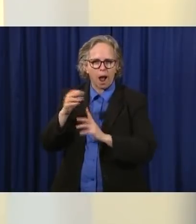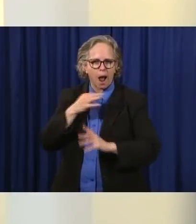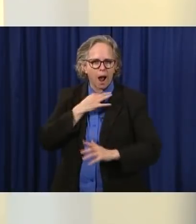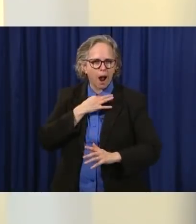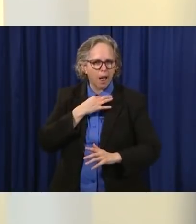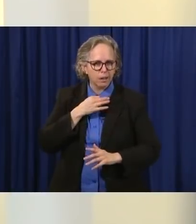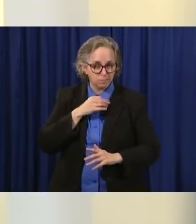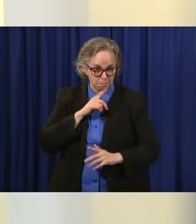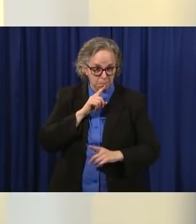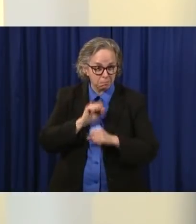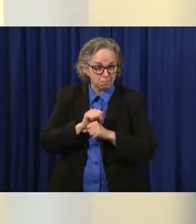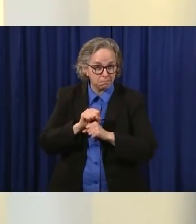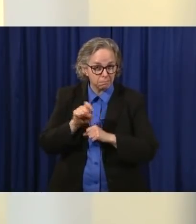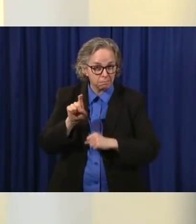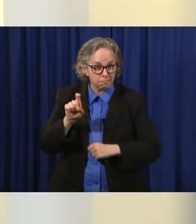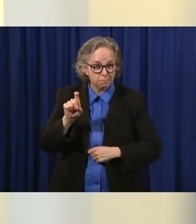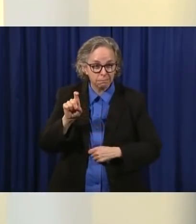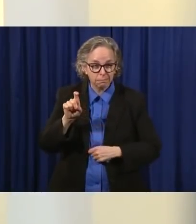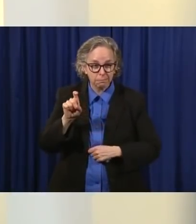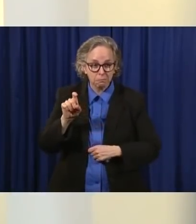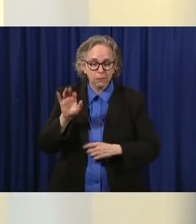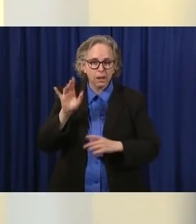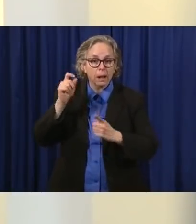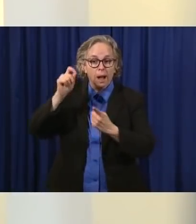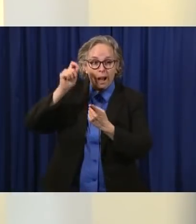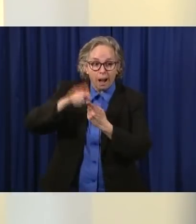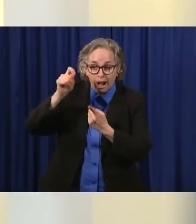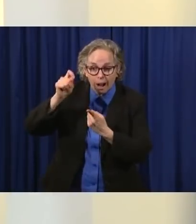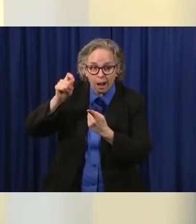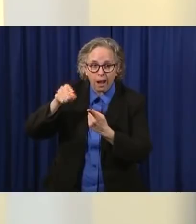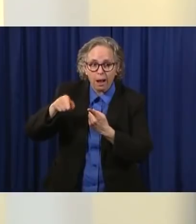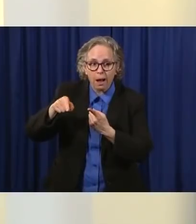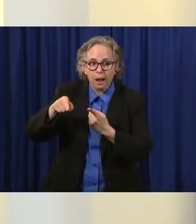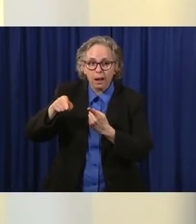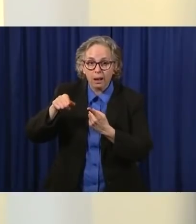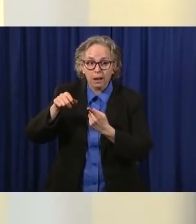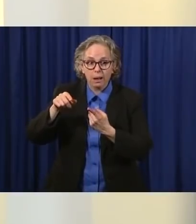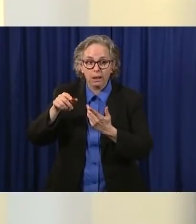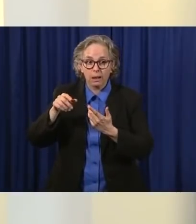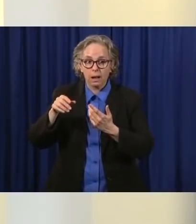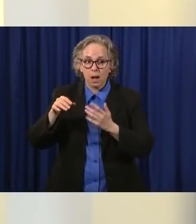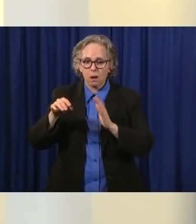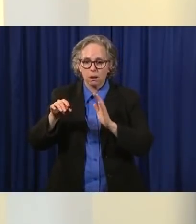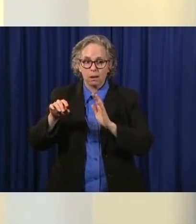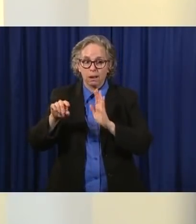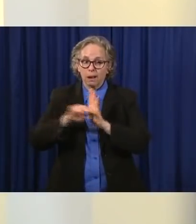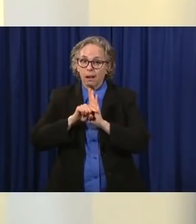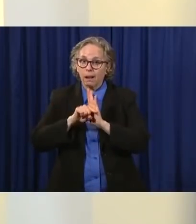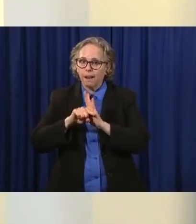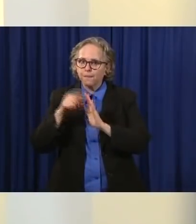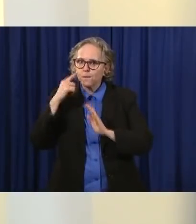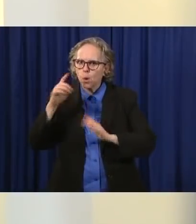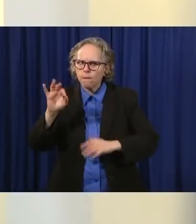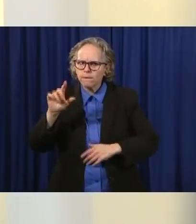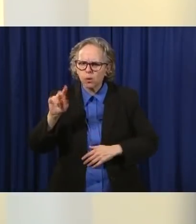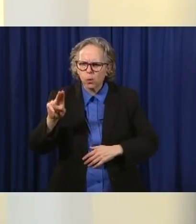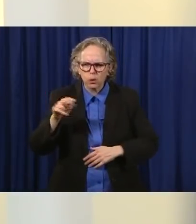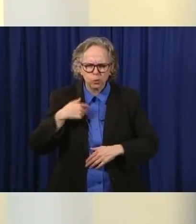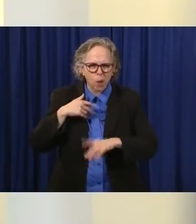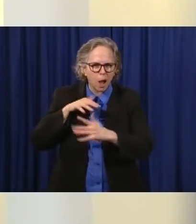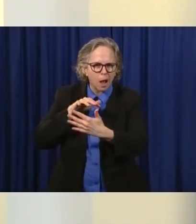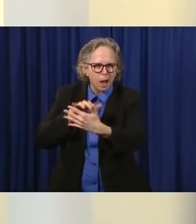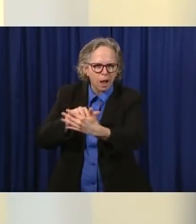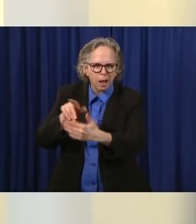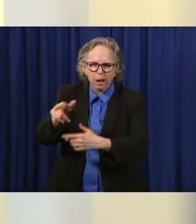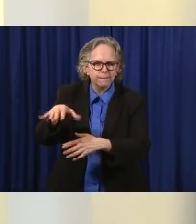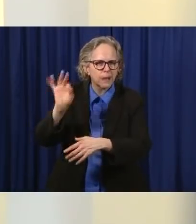if we ever learn more about what she had, because she tested negative for everything. So I think a lot of us are wondering that, and I don't have all